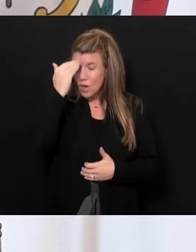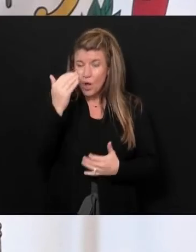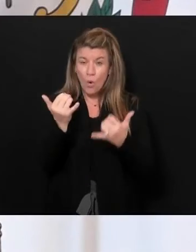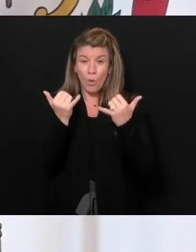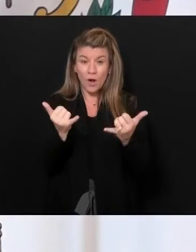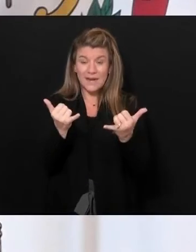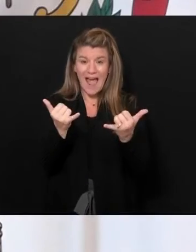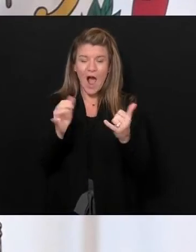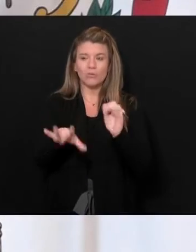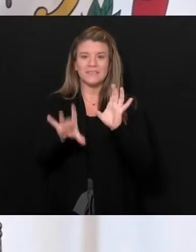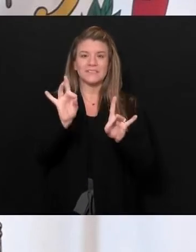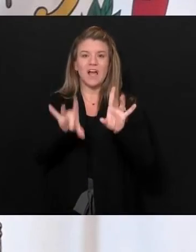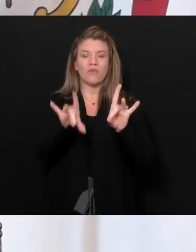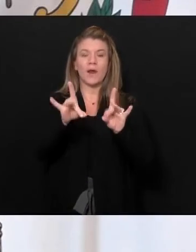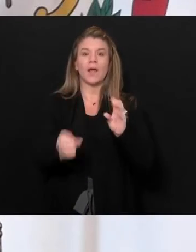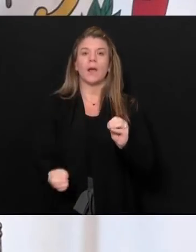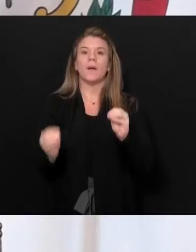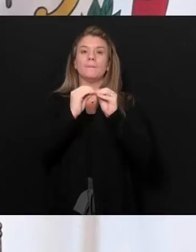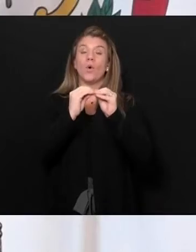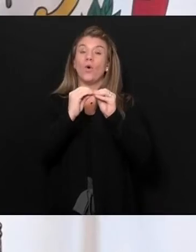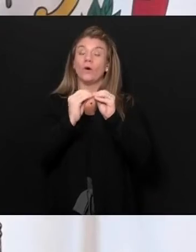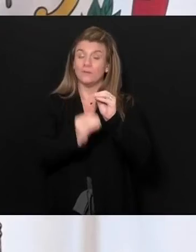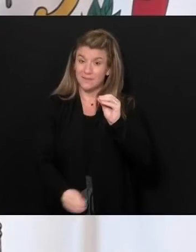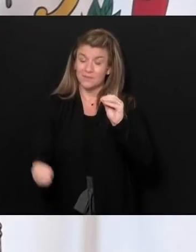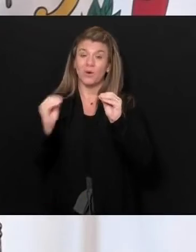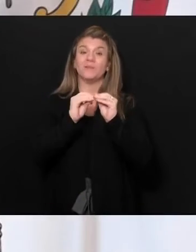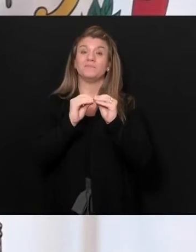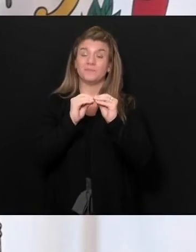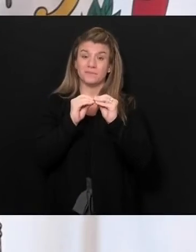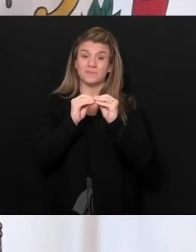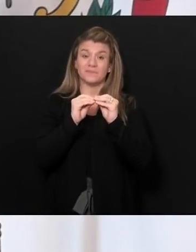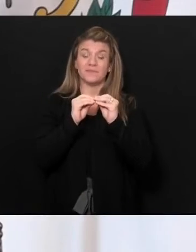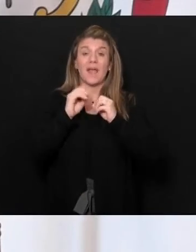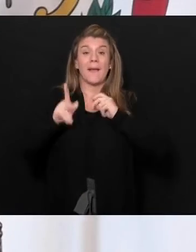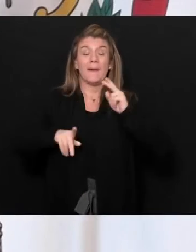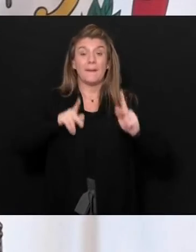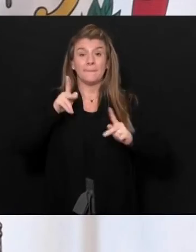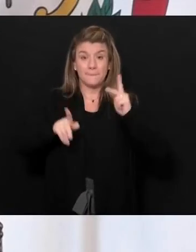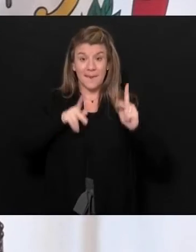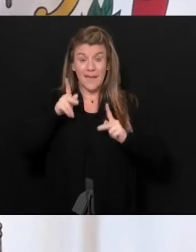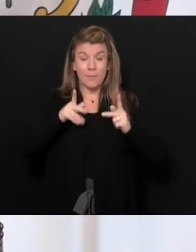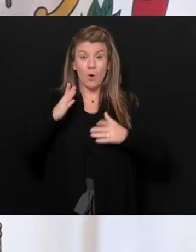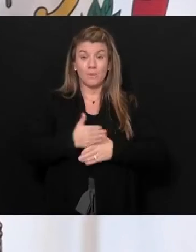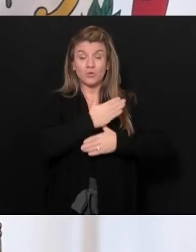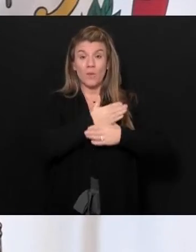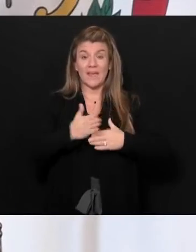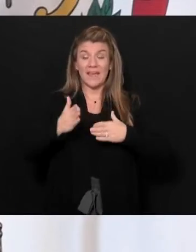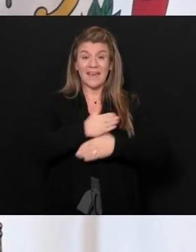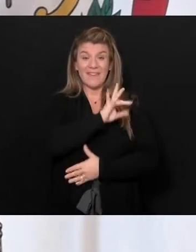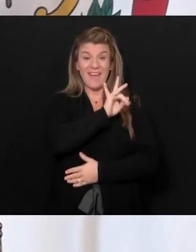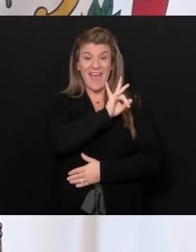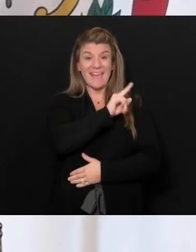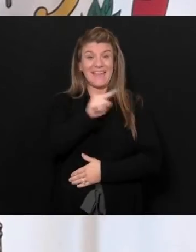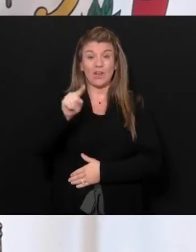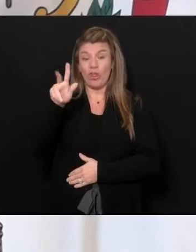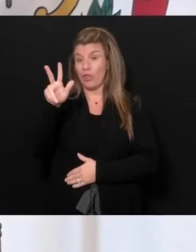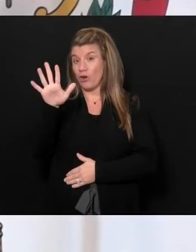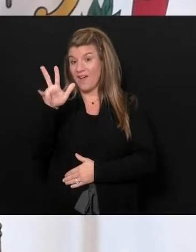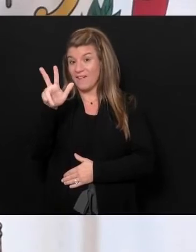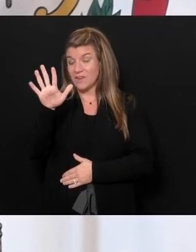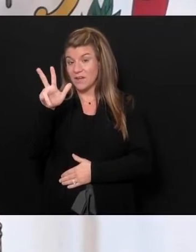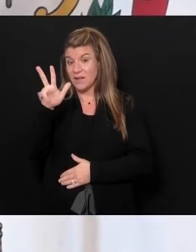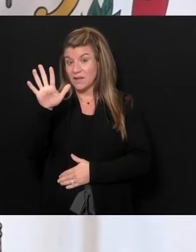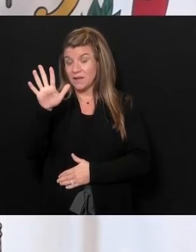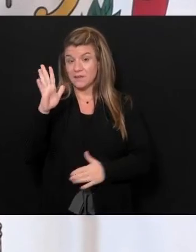now discovering more and more and more that people between the age of 18 and 35 years